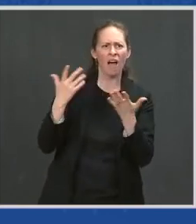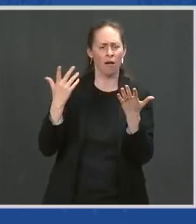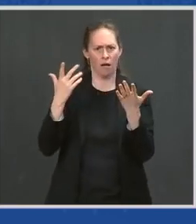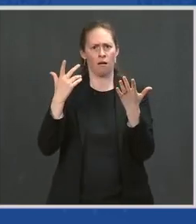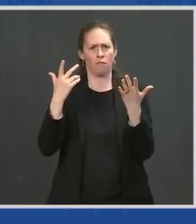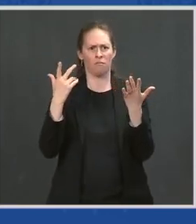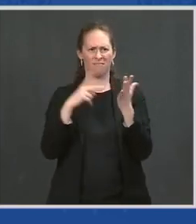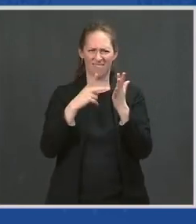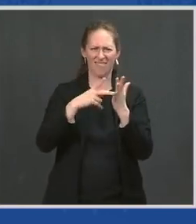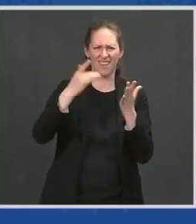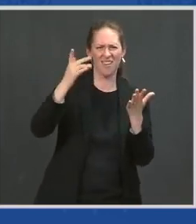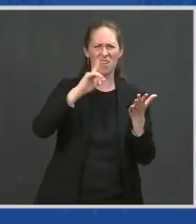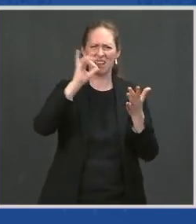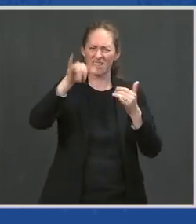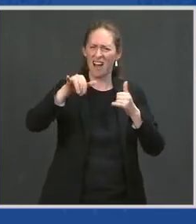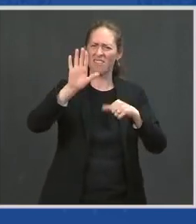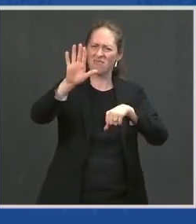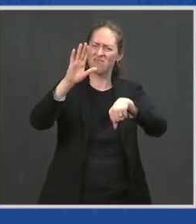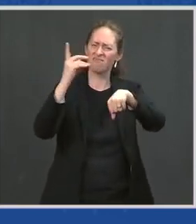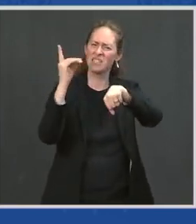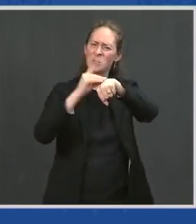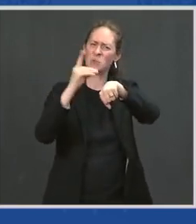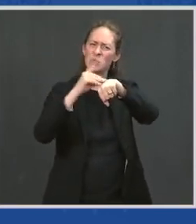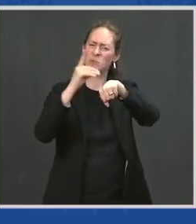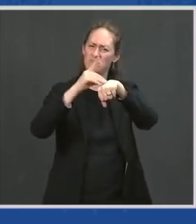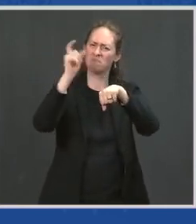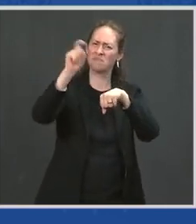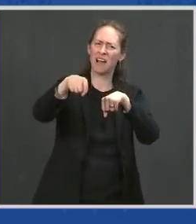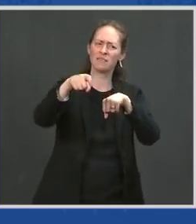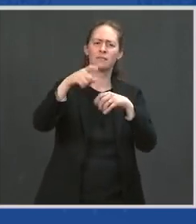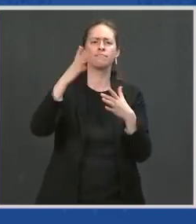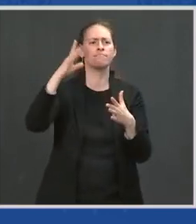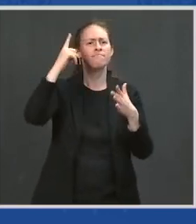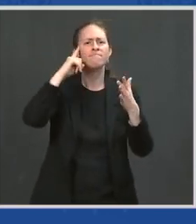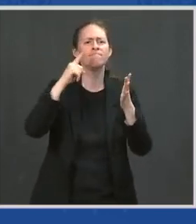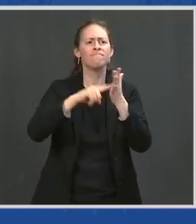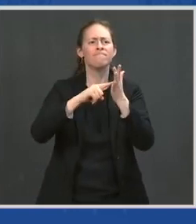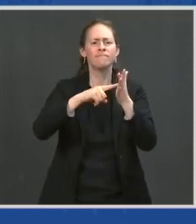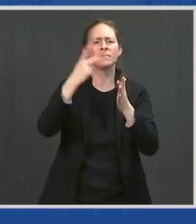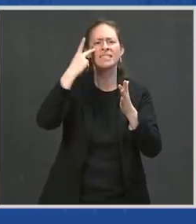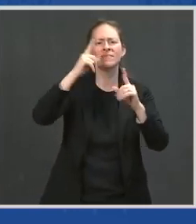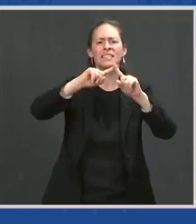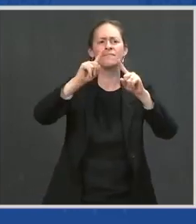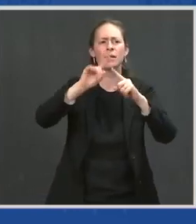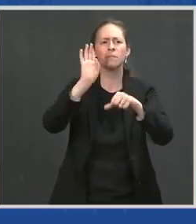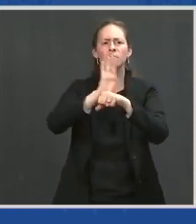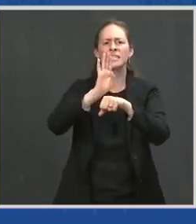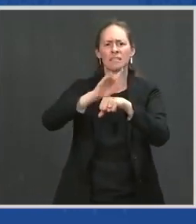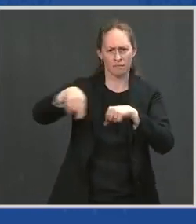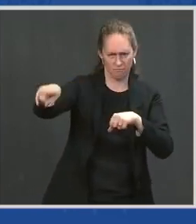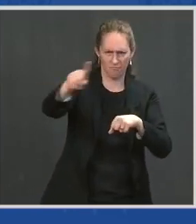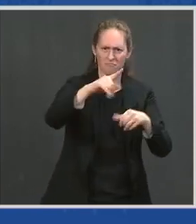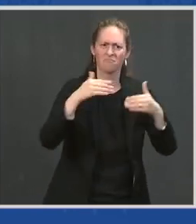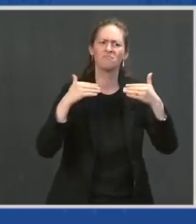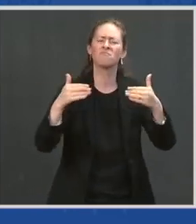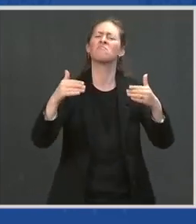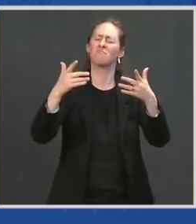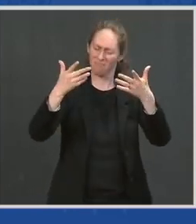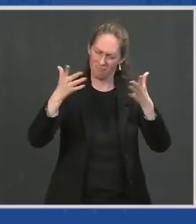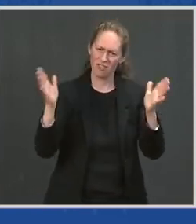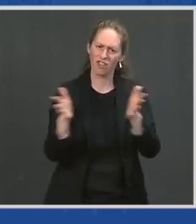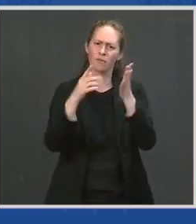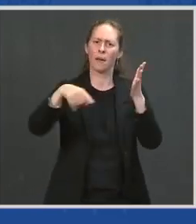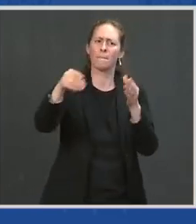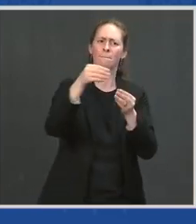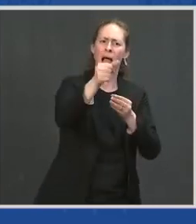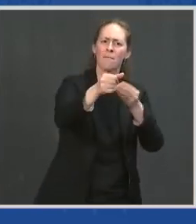vaccinated. We're already seeing employers, large and small, stepping up to meet this historic moment. The